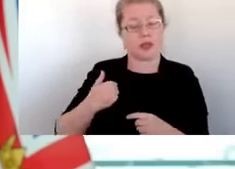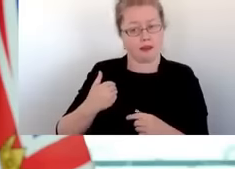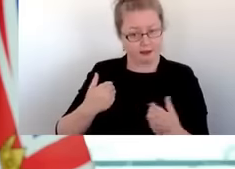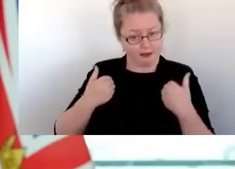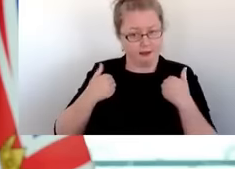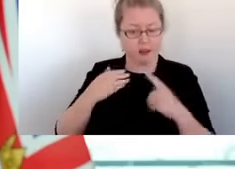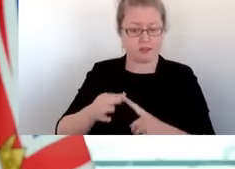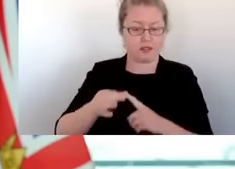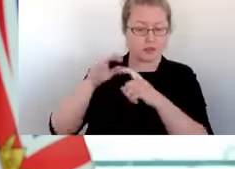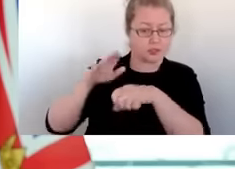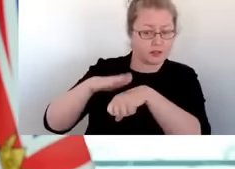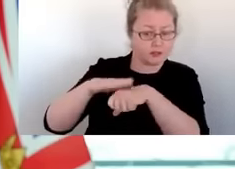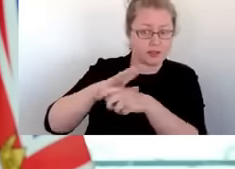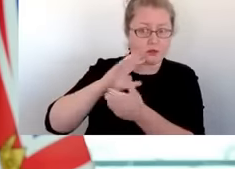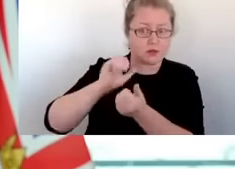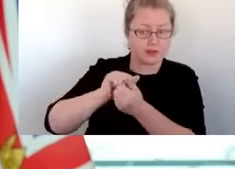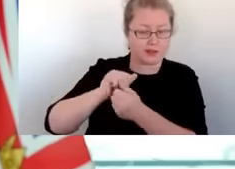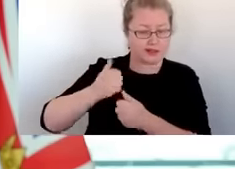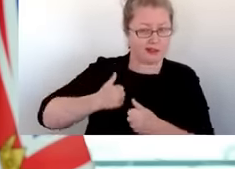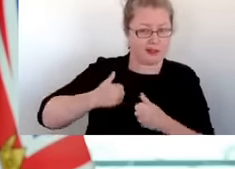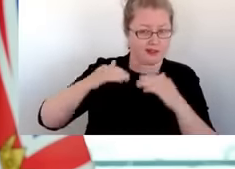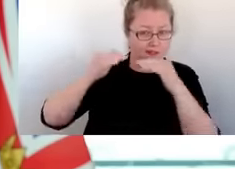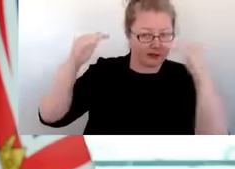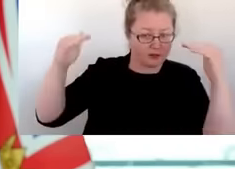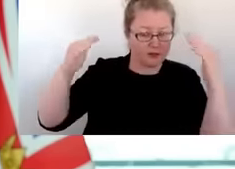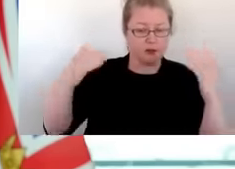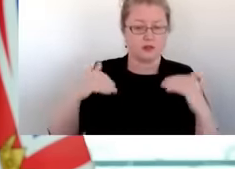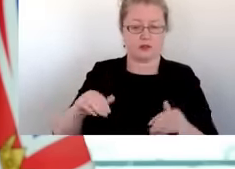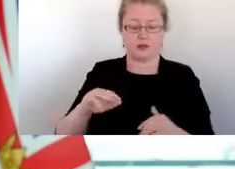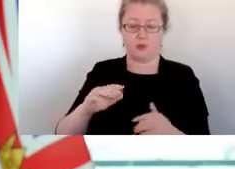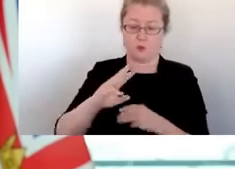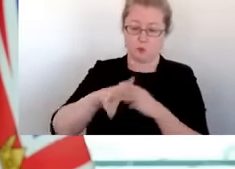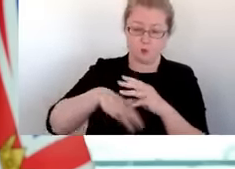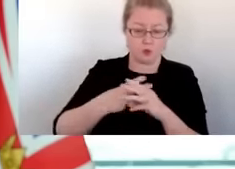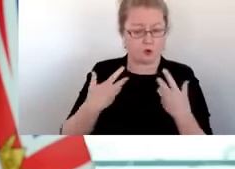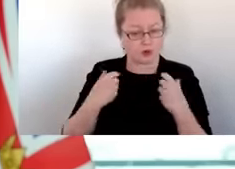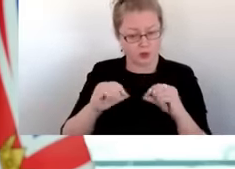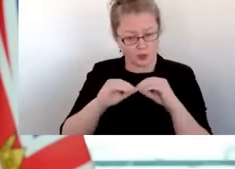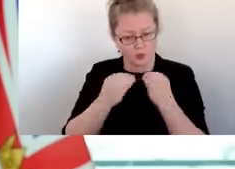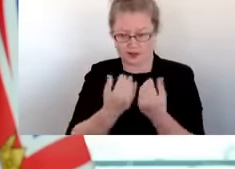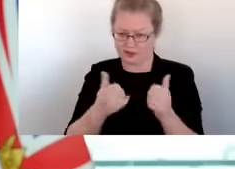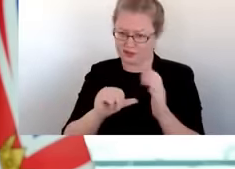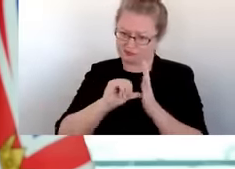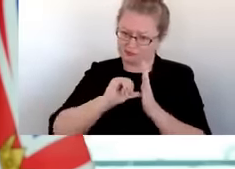The WHO has still called this a public health incident of international concern.